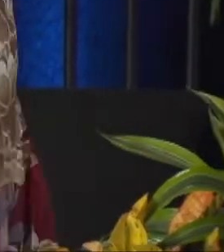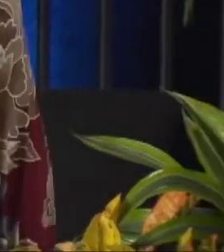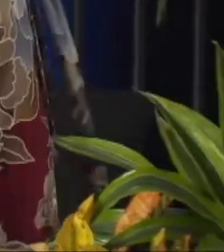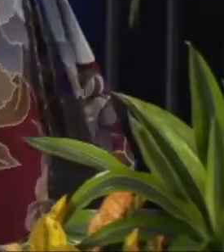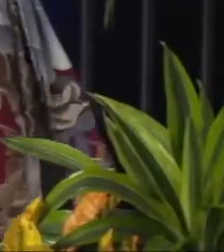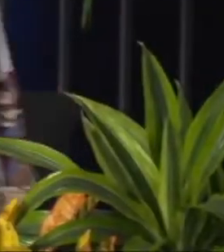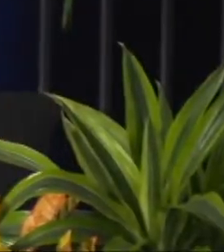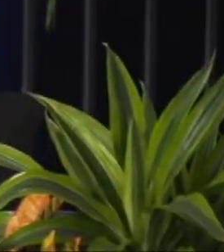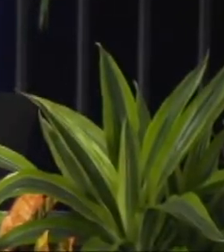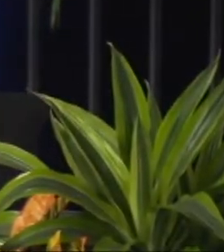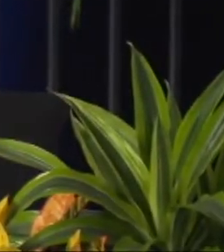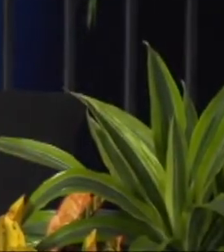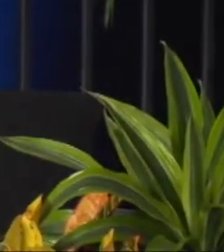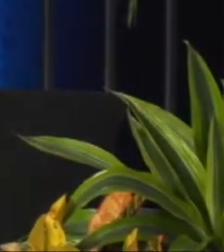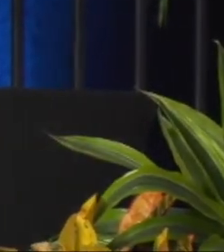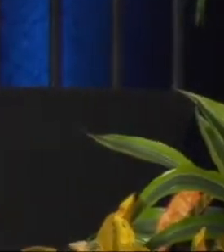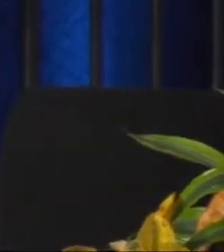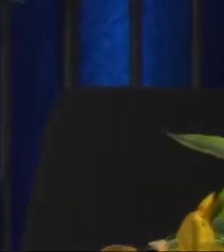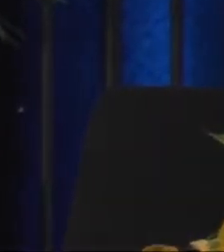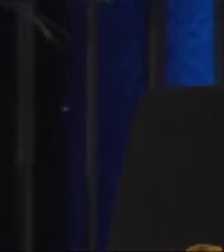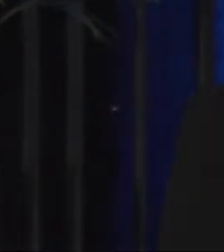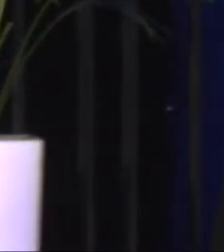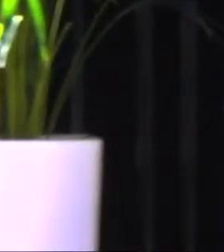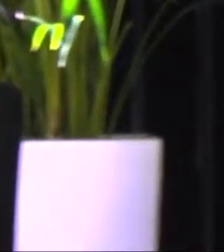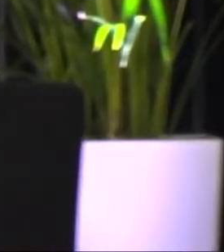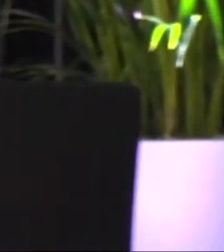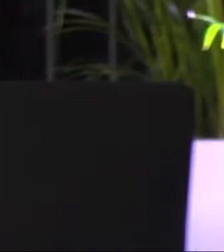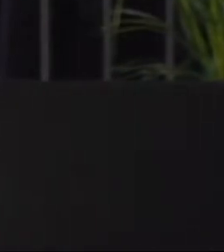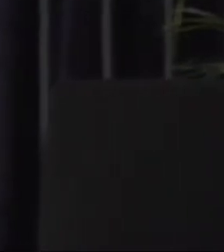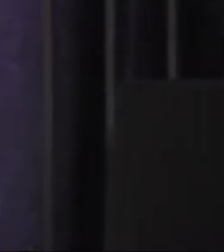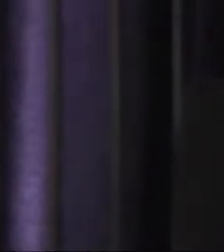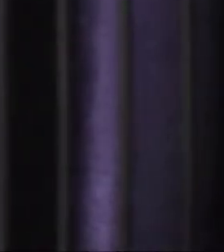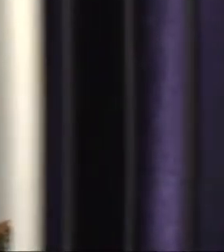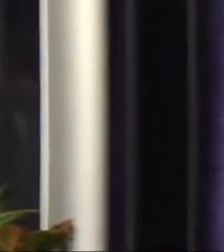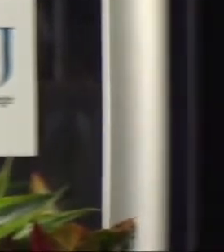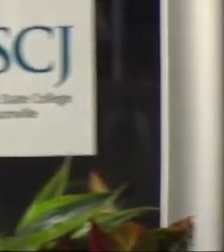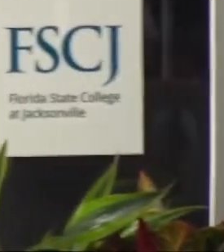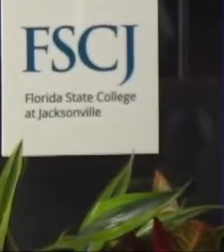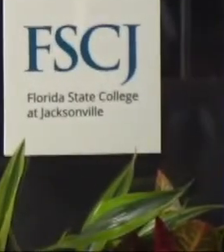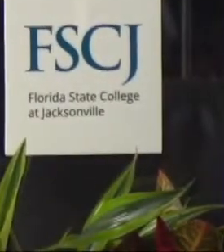fly away. Go on and fly away.